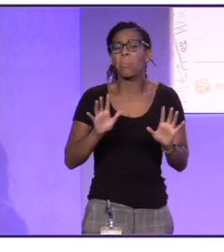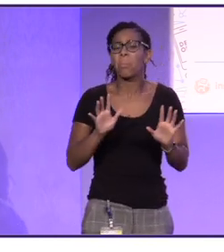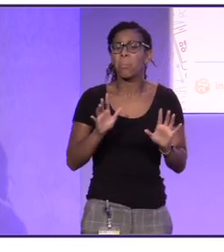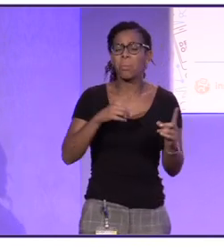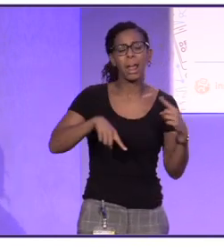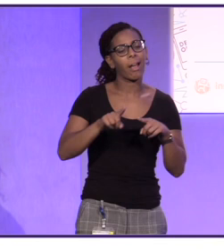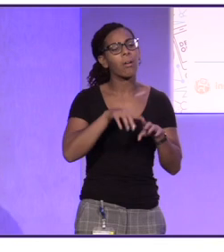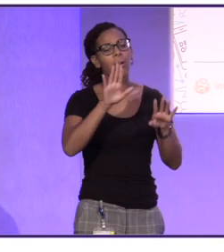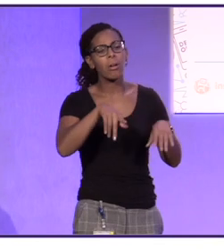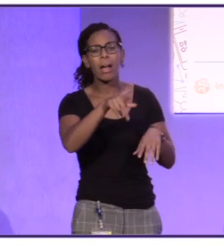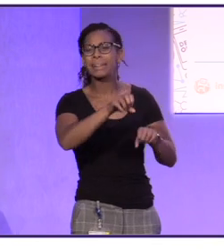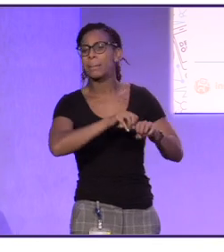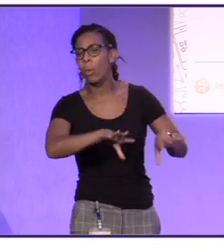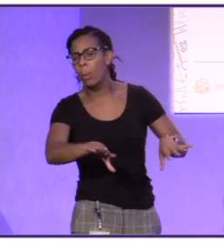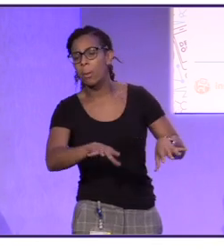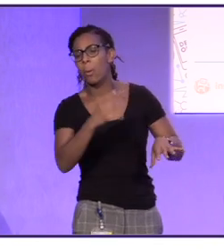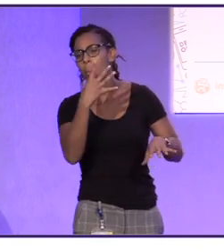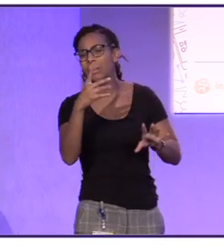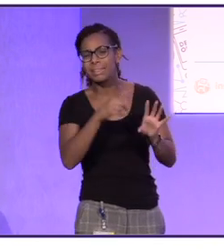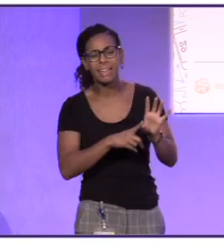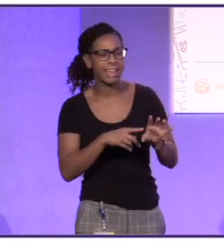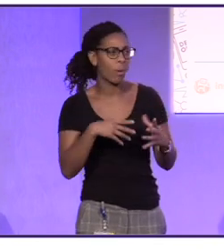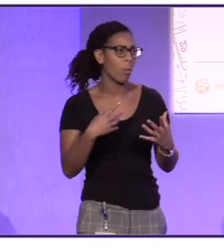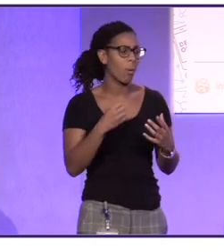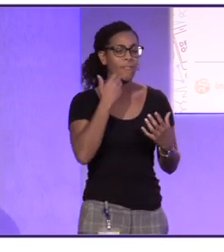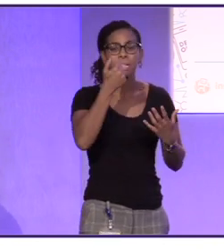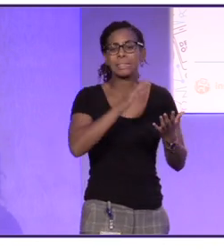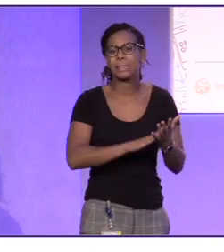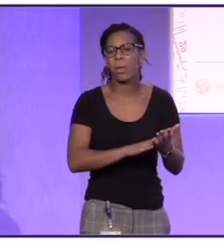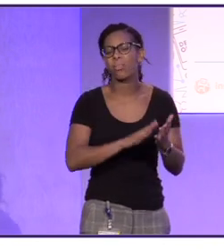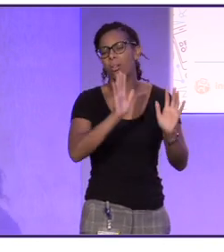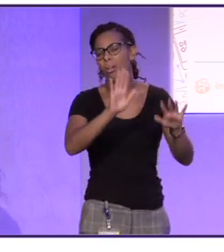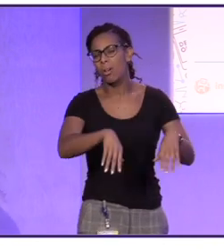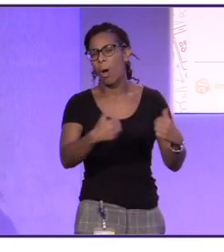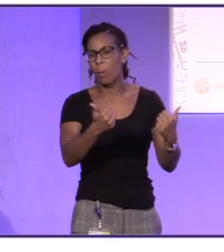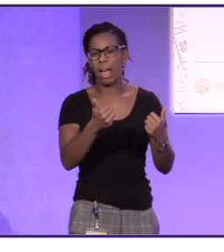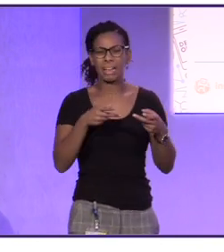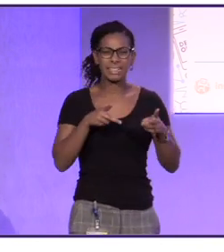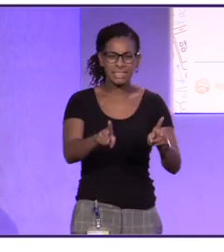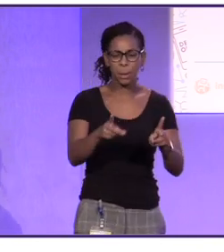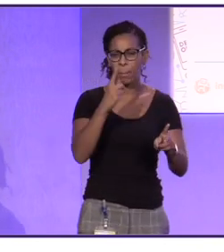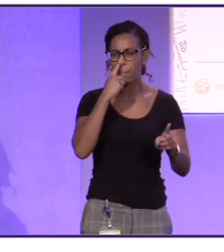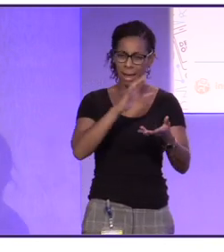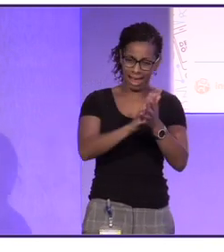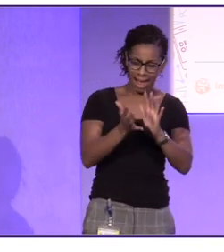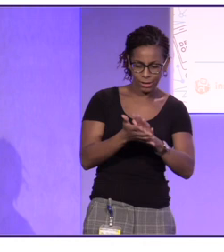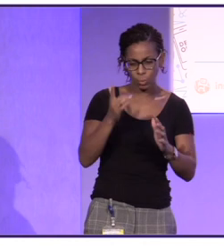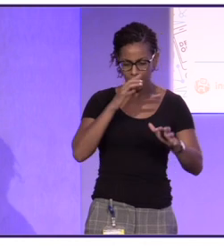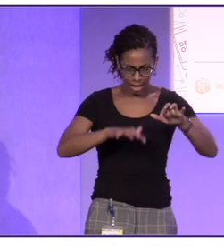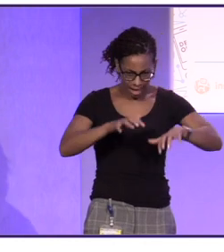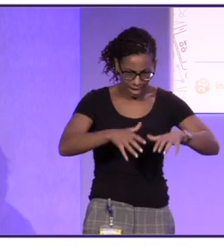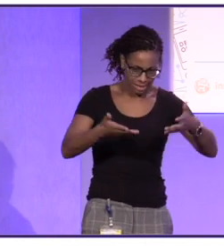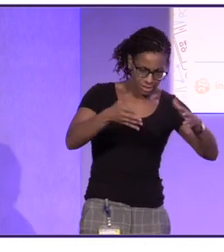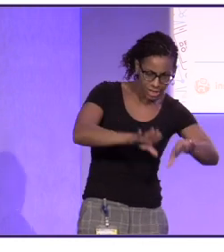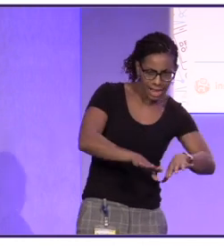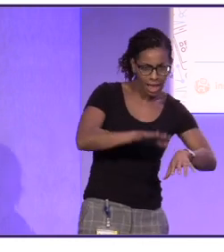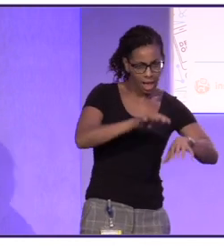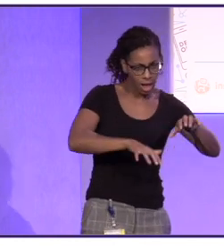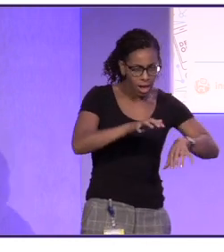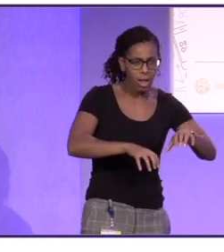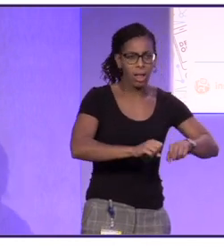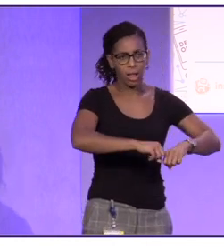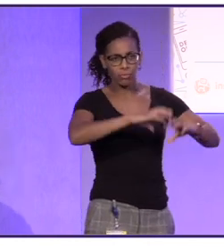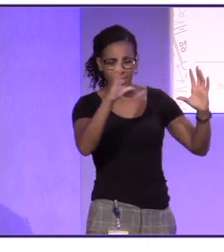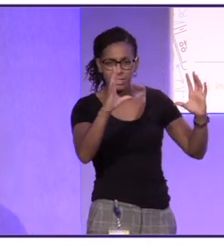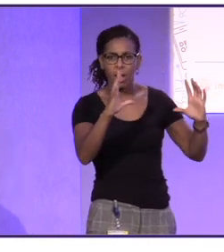the deployment once a year, once every 6 months, it's fine to shut down the systems by hand and to update them by hand and to restart them by